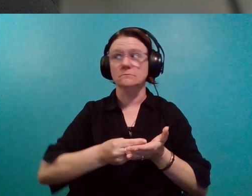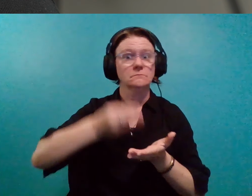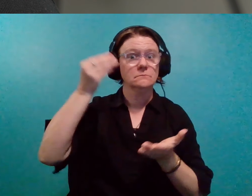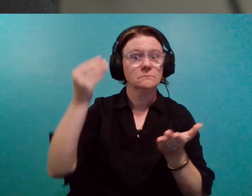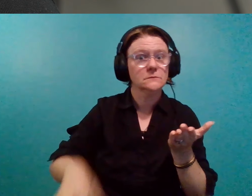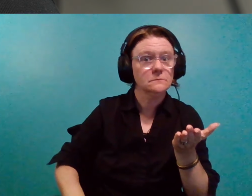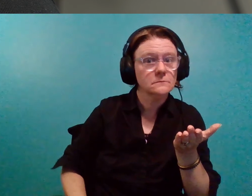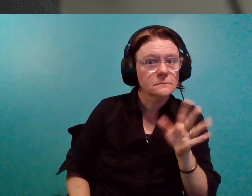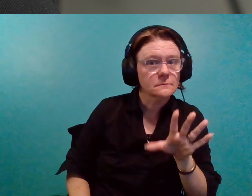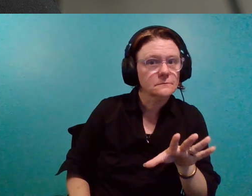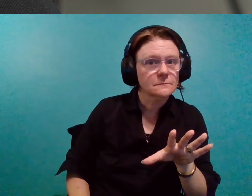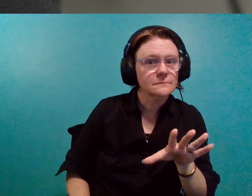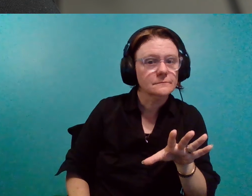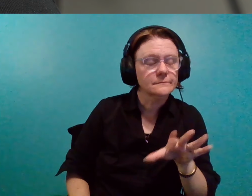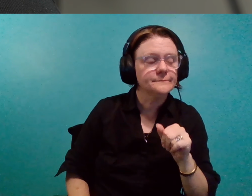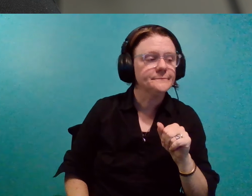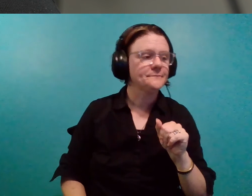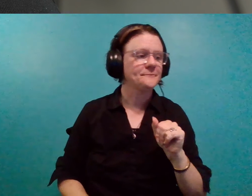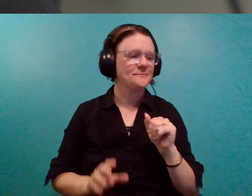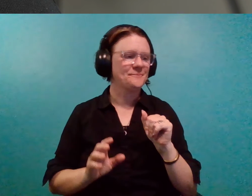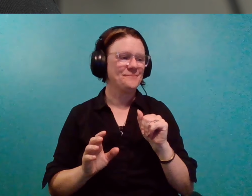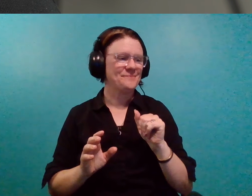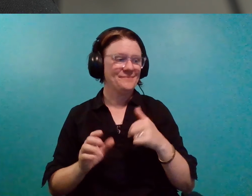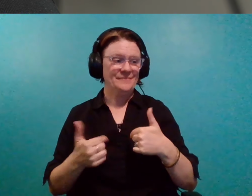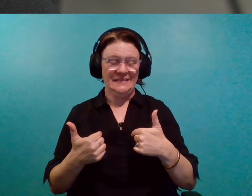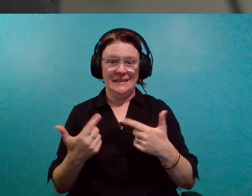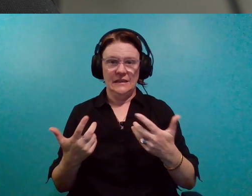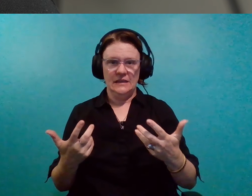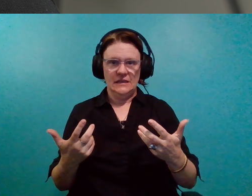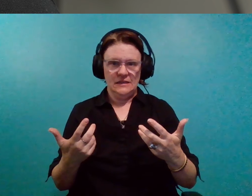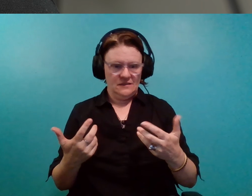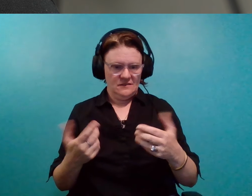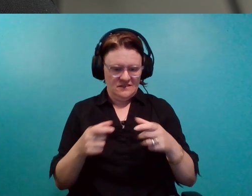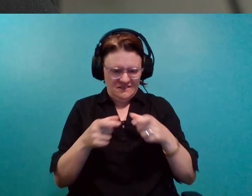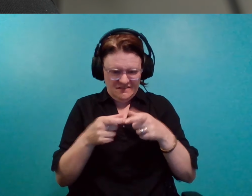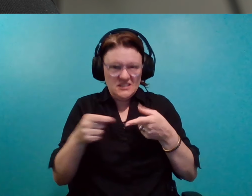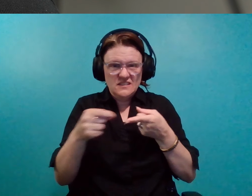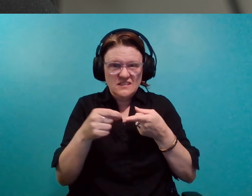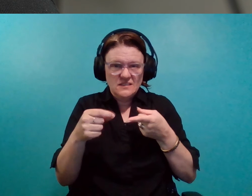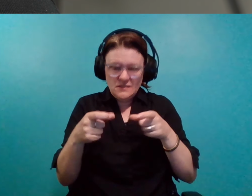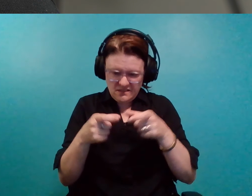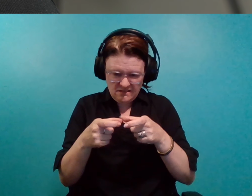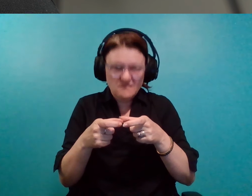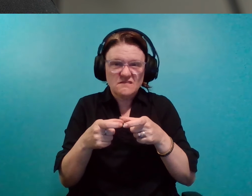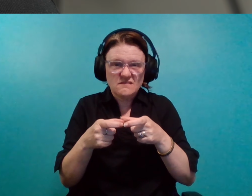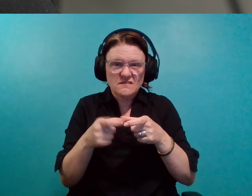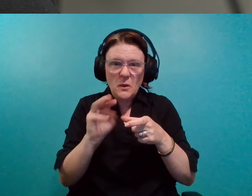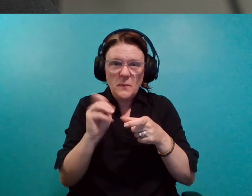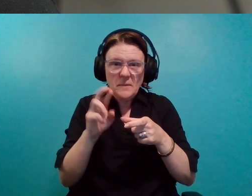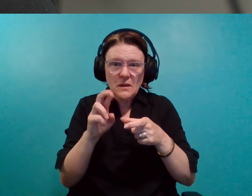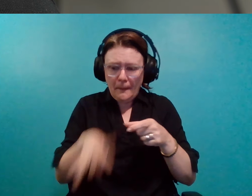are expensive. And so I don't want to pay $75